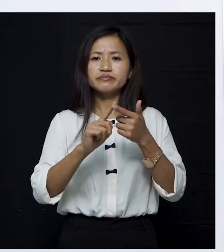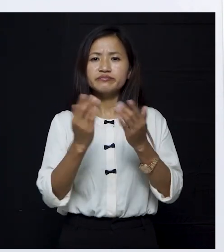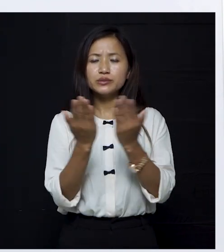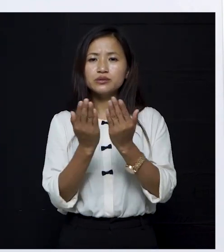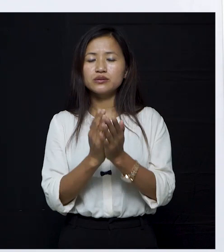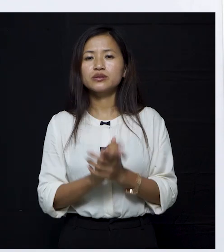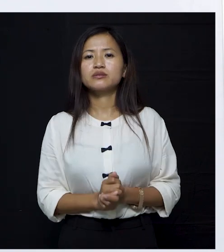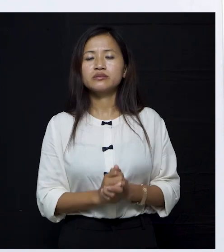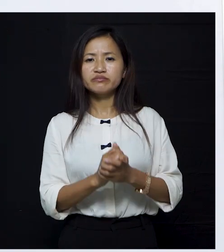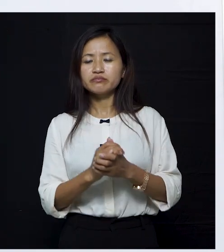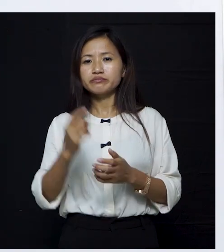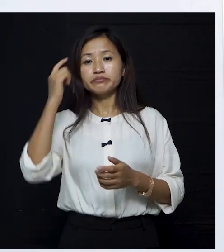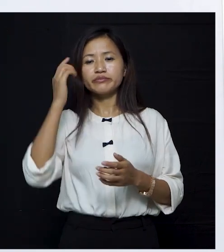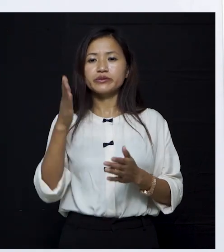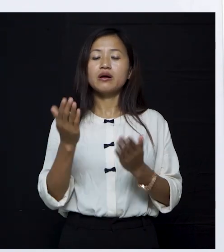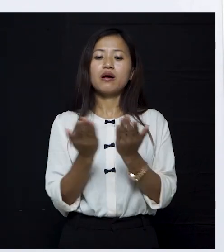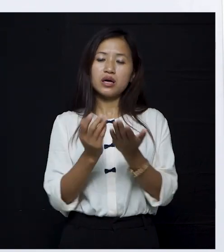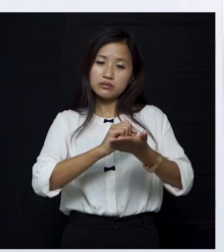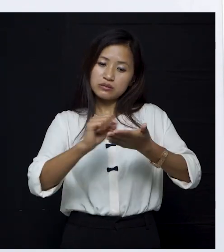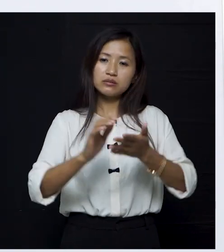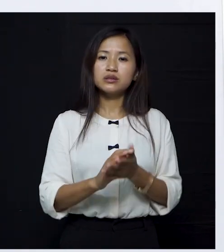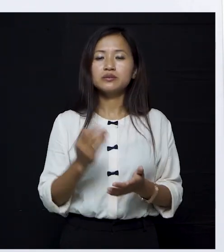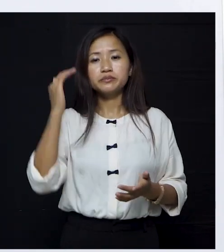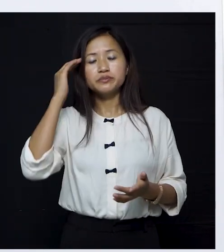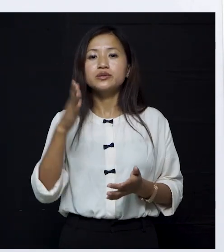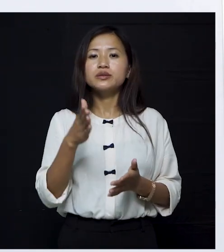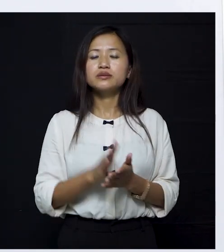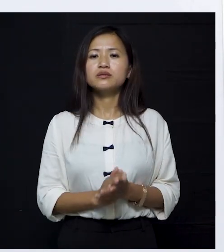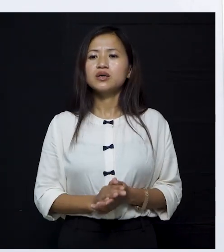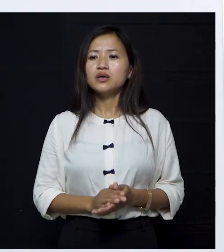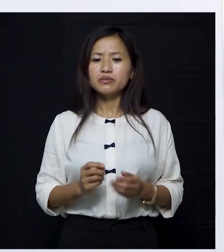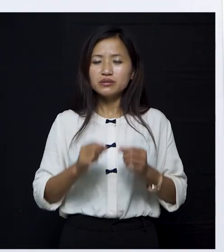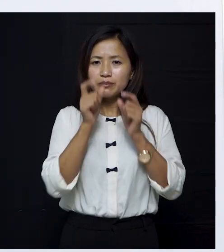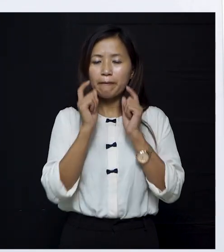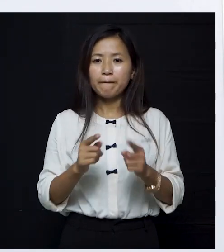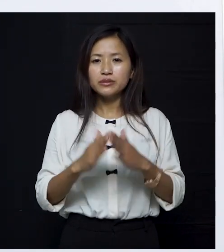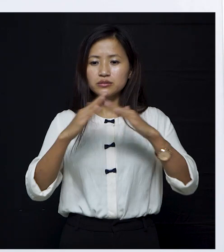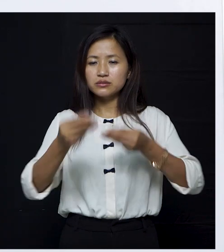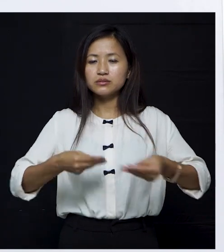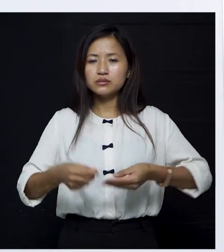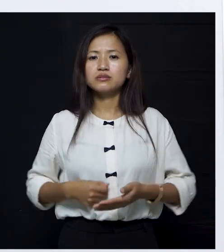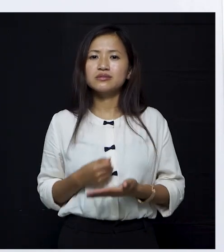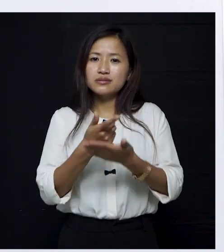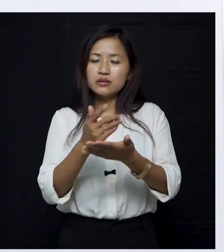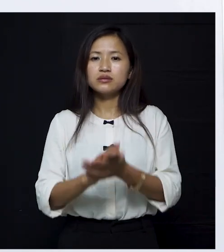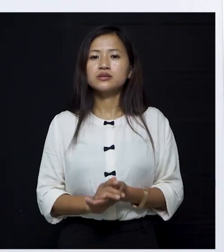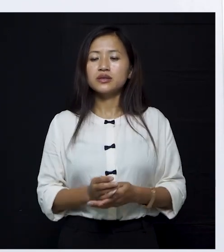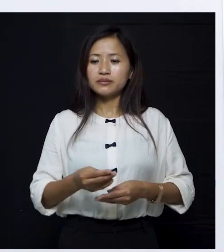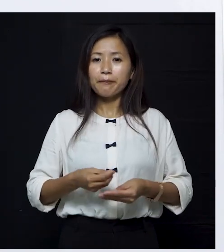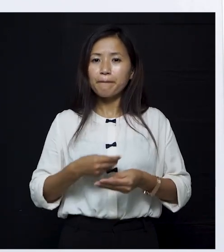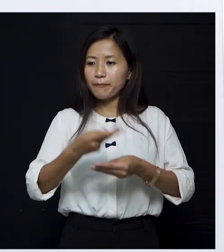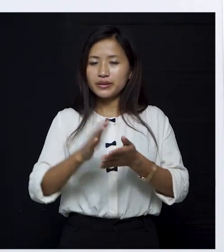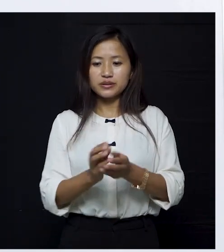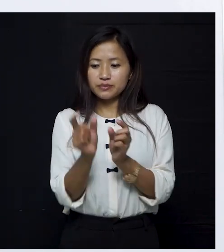the shopkeepers, they try to sell those goods which have already expired to the consumers. So that is what we meant